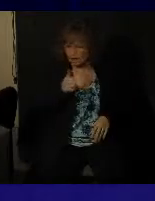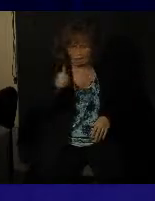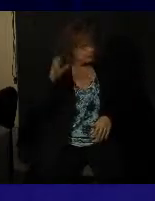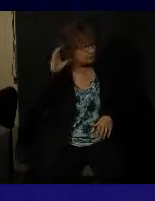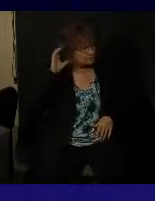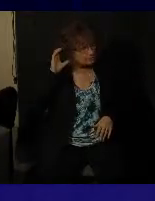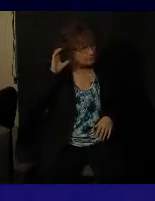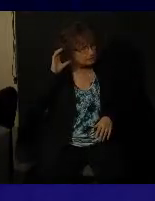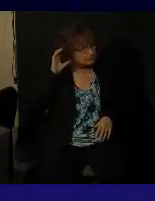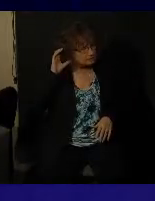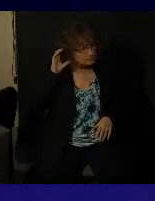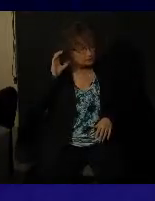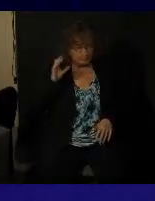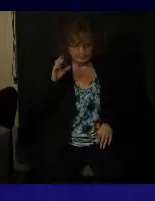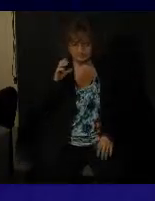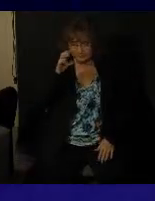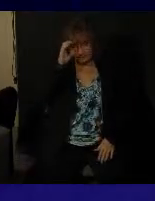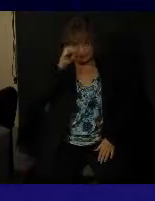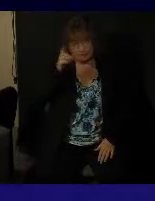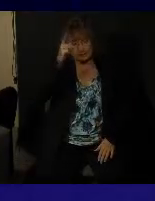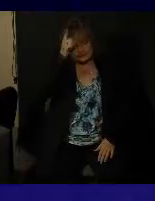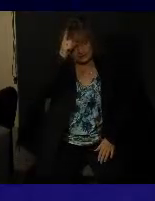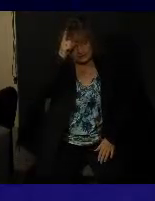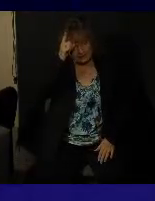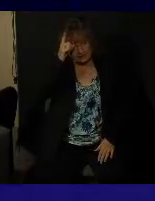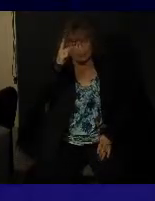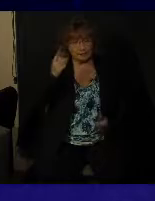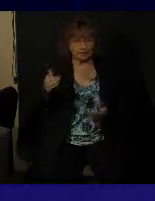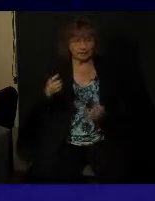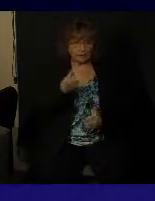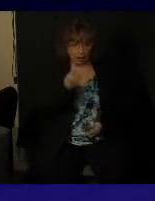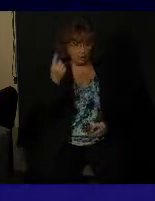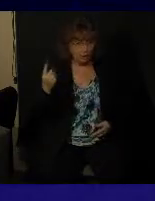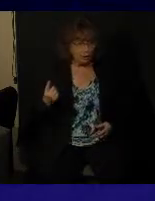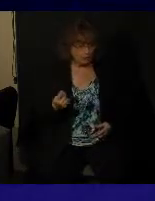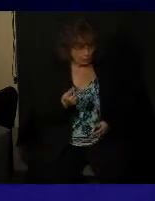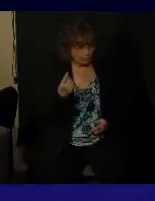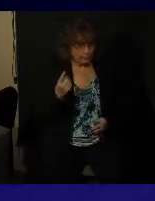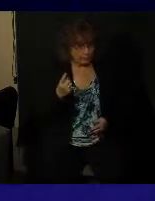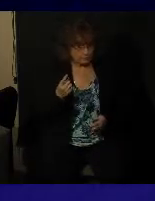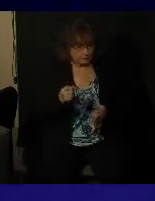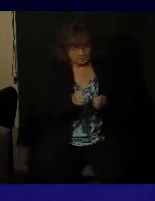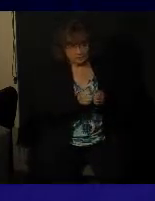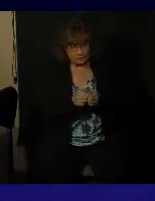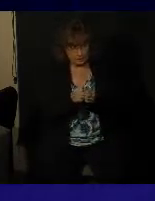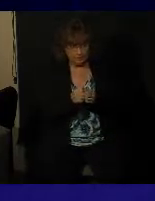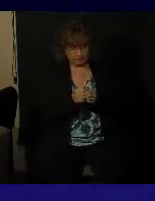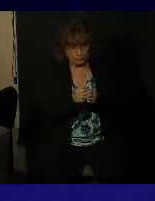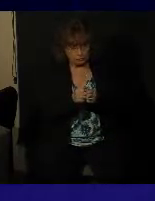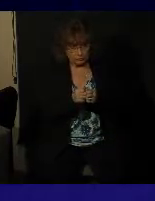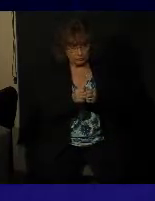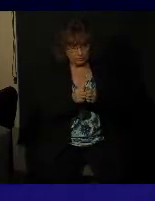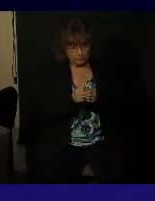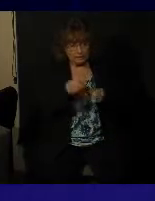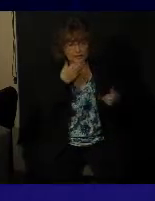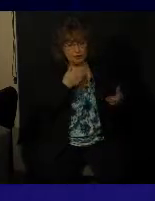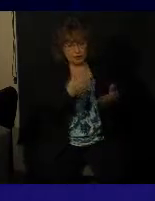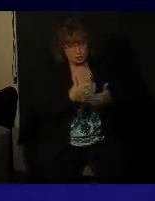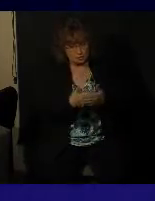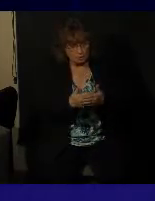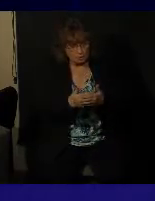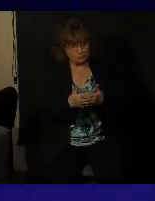Me and my dad have always got along. So it was kind of like a battle in the home a little bit. Me and my dad were close, and me and my mom